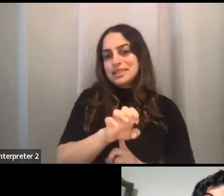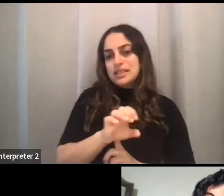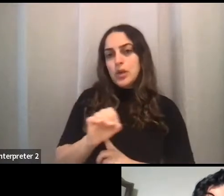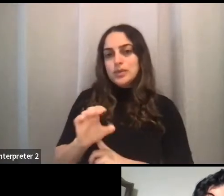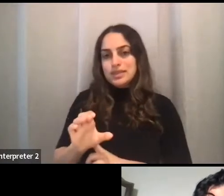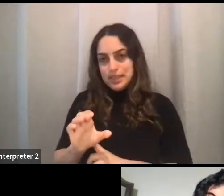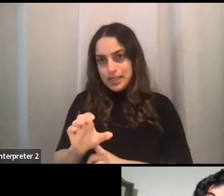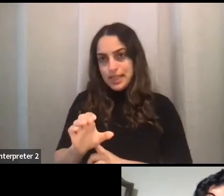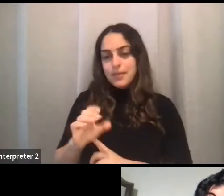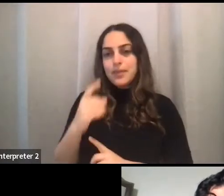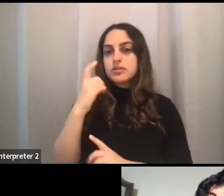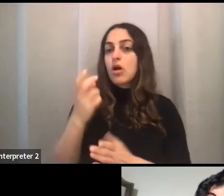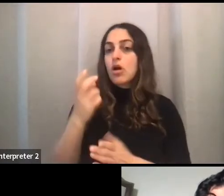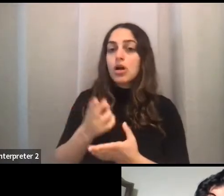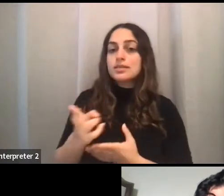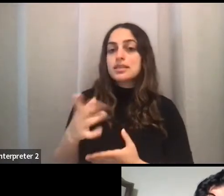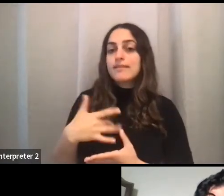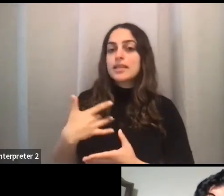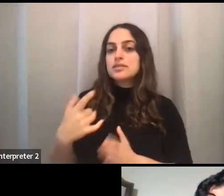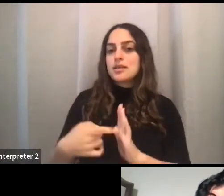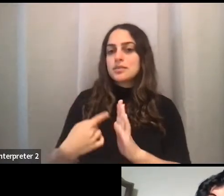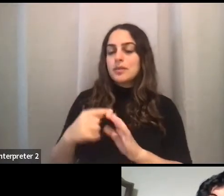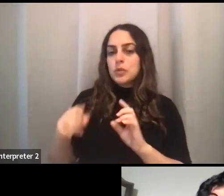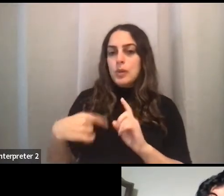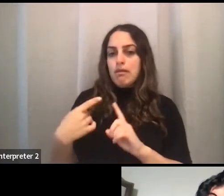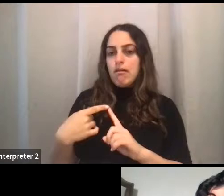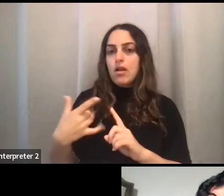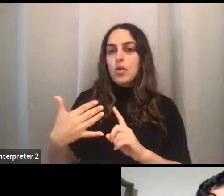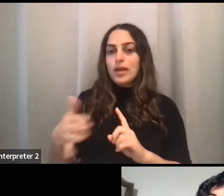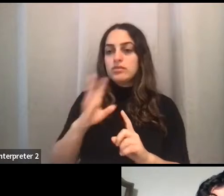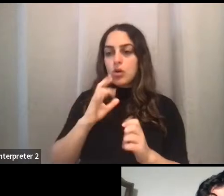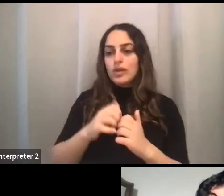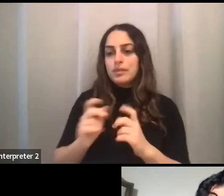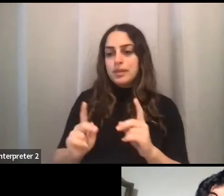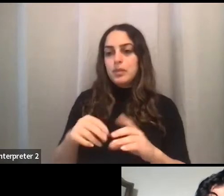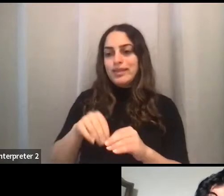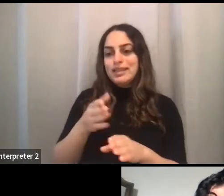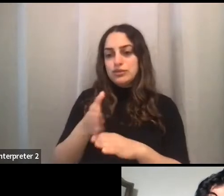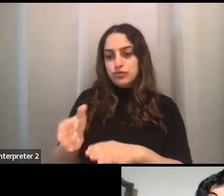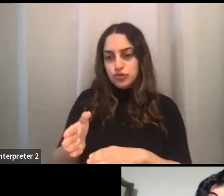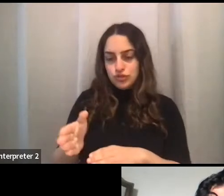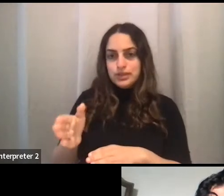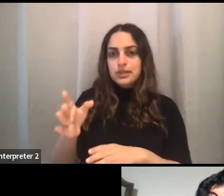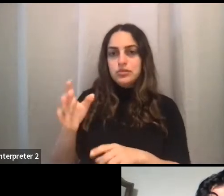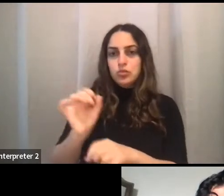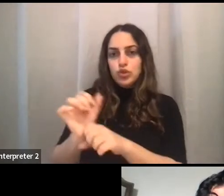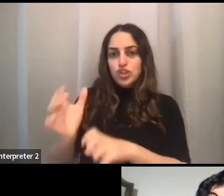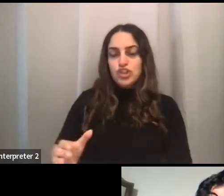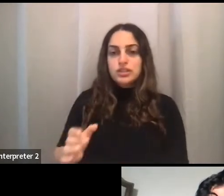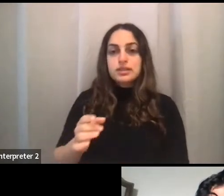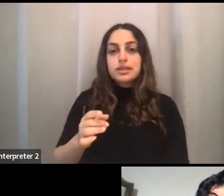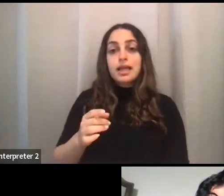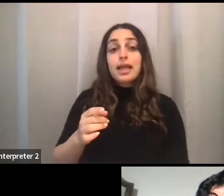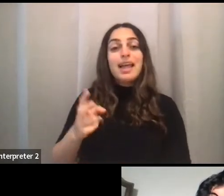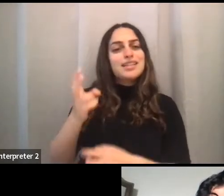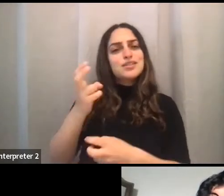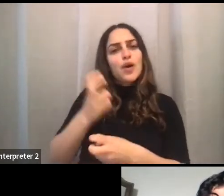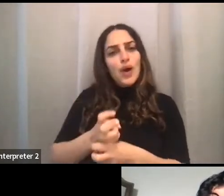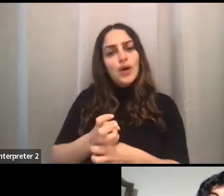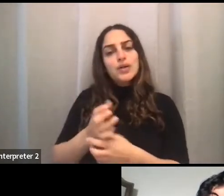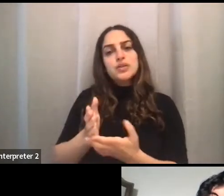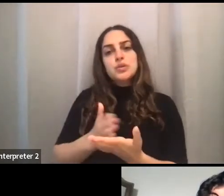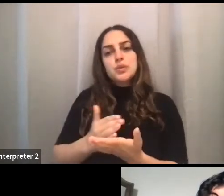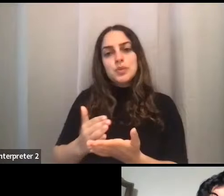honestly i feel sometimes when i talk to folks in the industry to to workers it's hard to navigate the